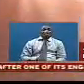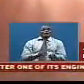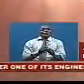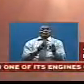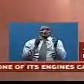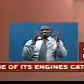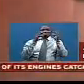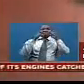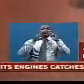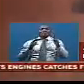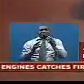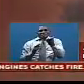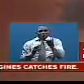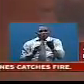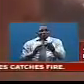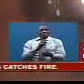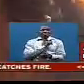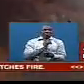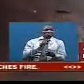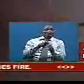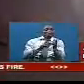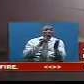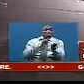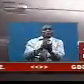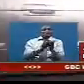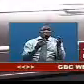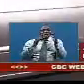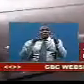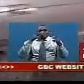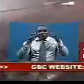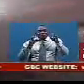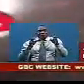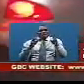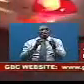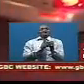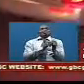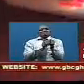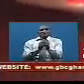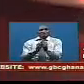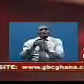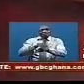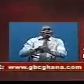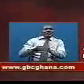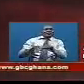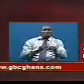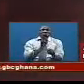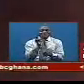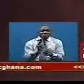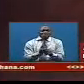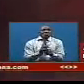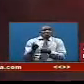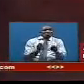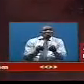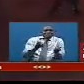There is also the danger from criminals. According to police reports, some criminals usually go about their activities at night